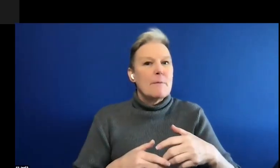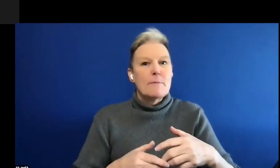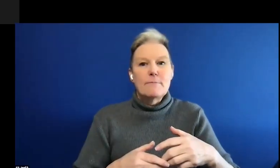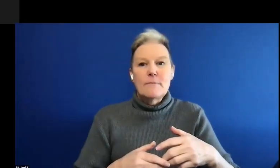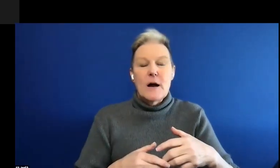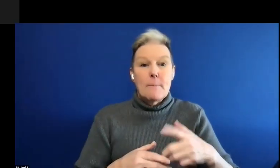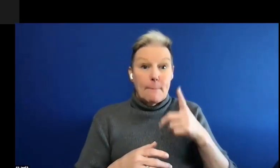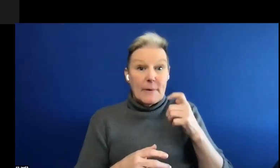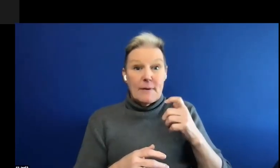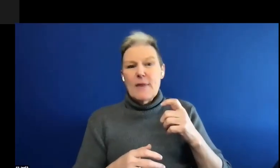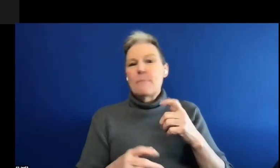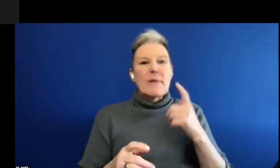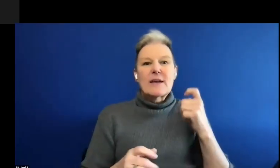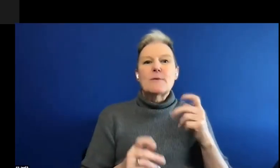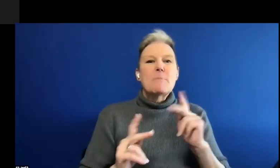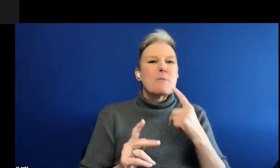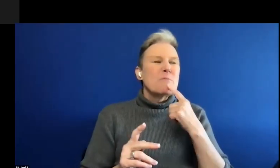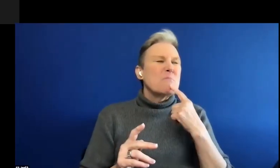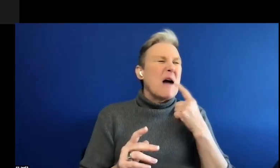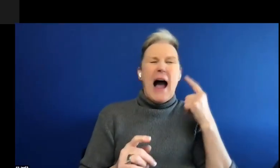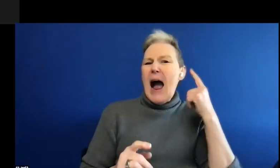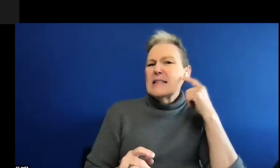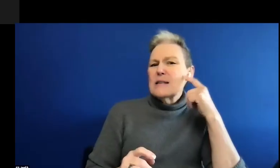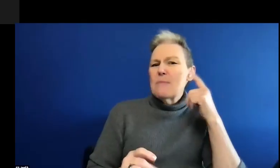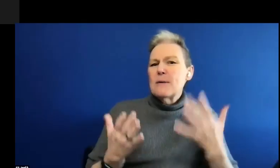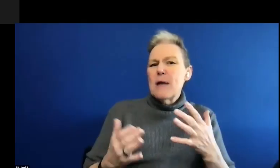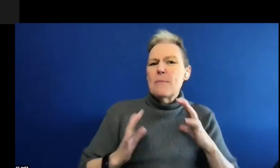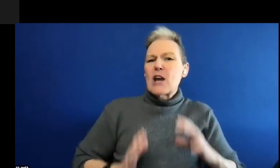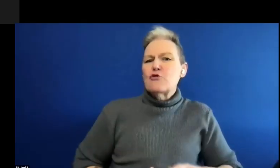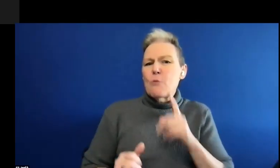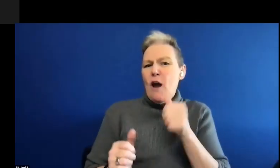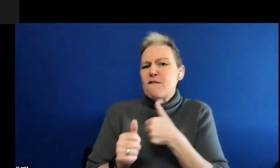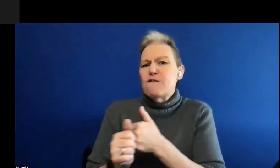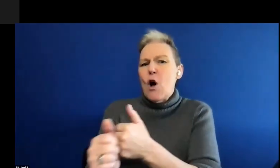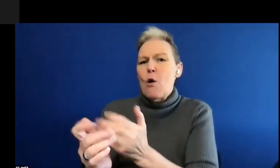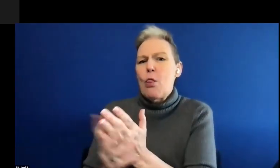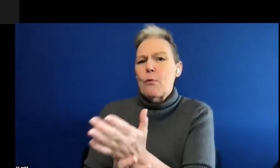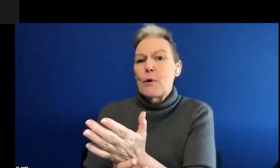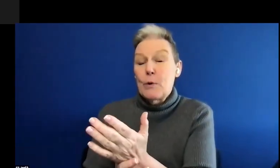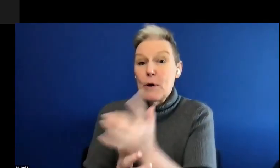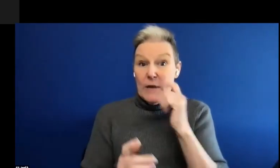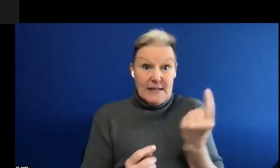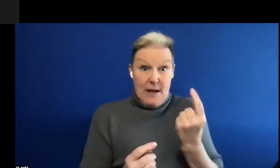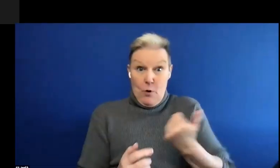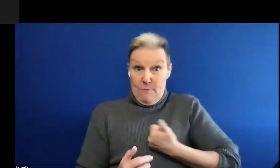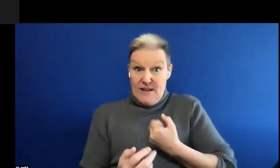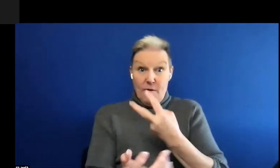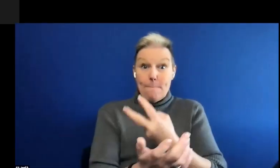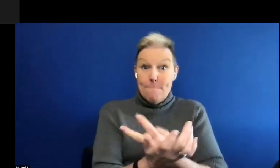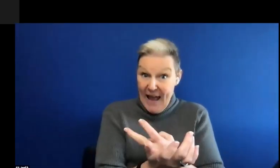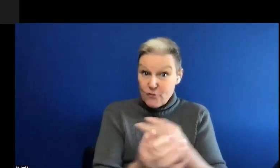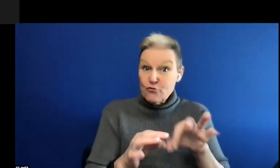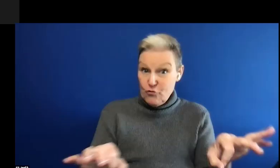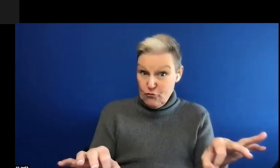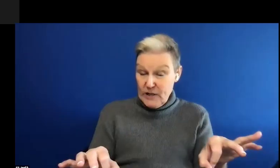perhaps not following through as I might have suspected. Because as someone with a master's degree myself,